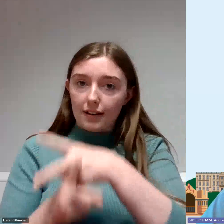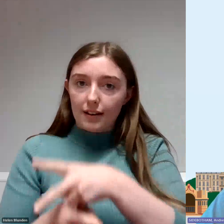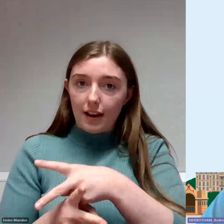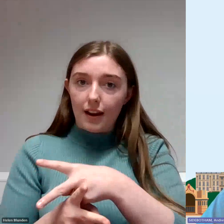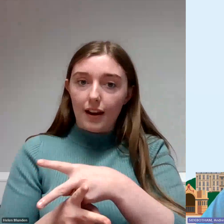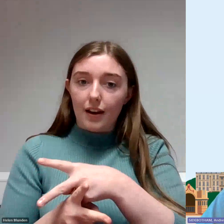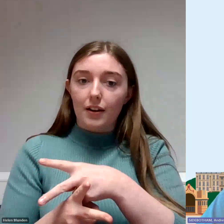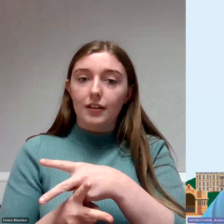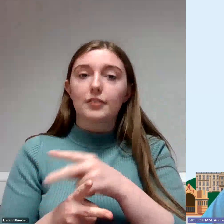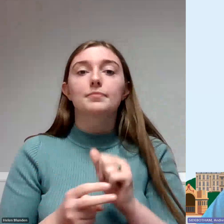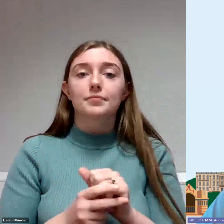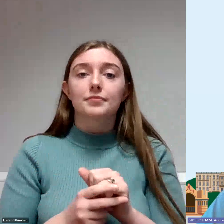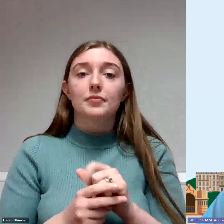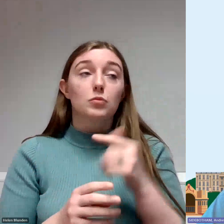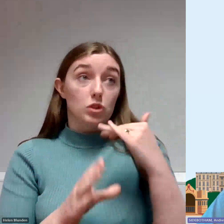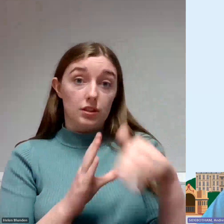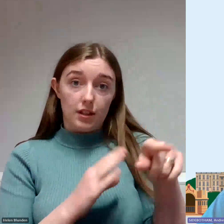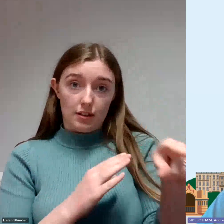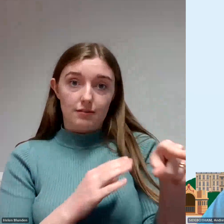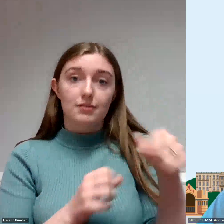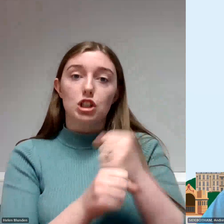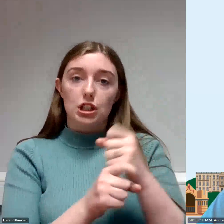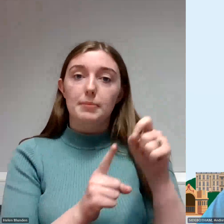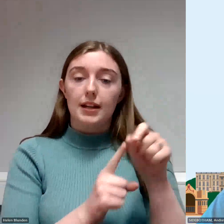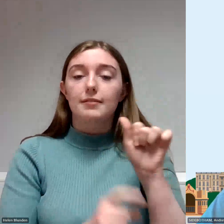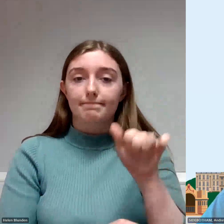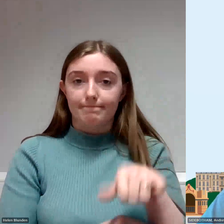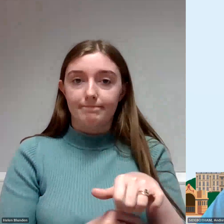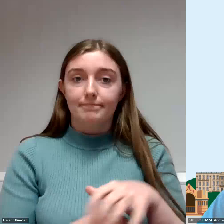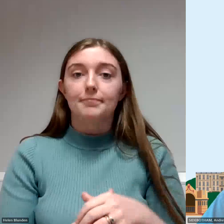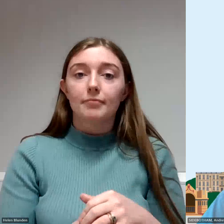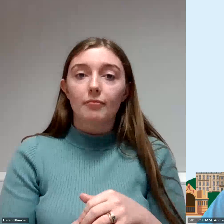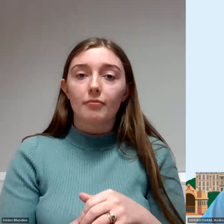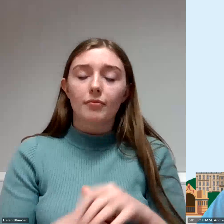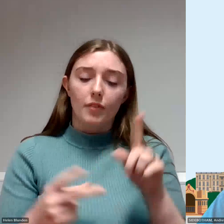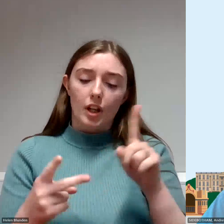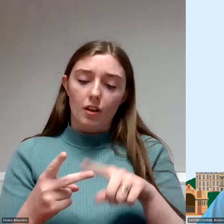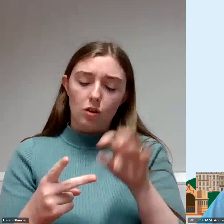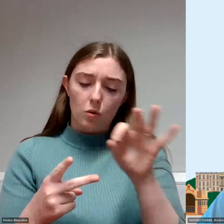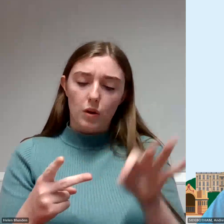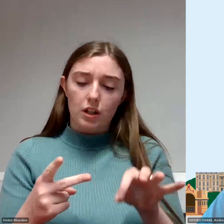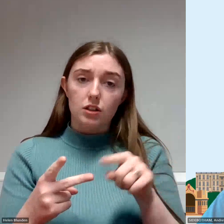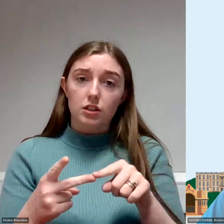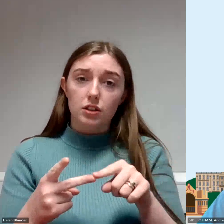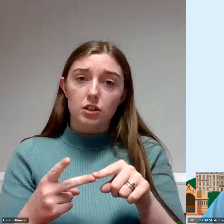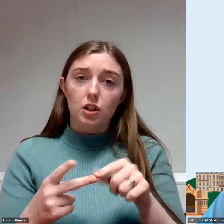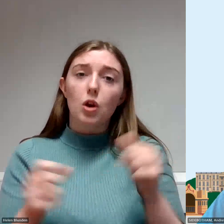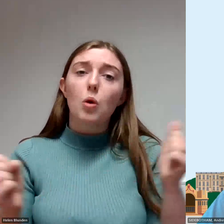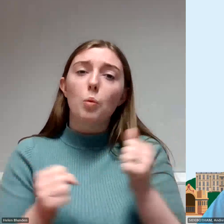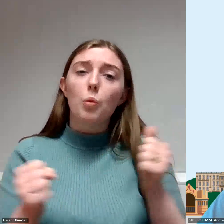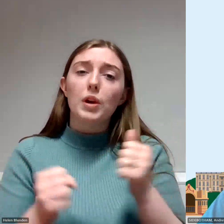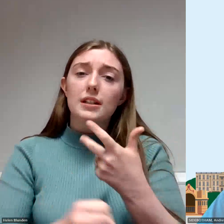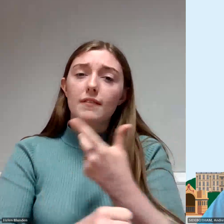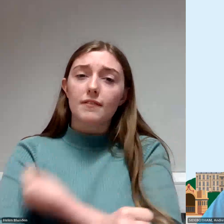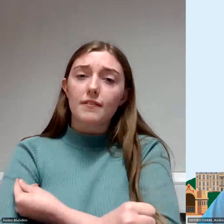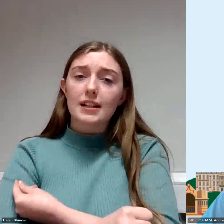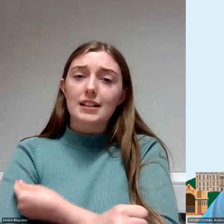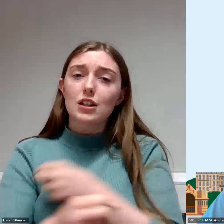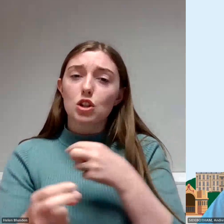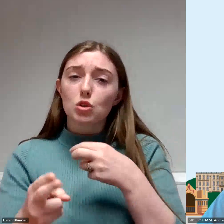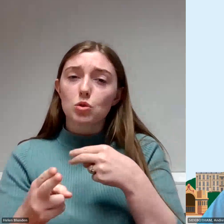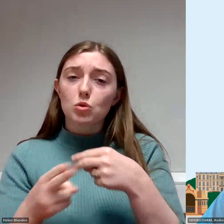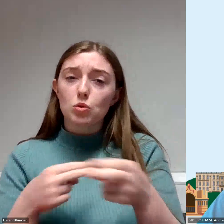does go to the general practice, yes. Okay. And his other question was, winter vaccine newsletter is not in easy